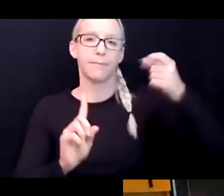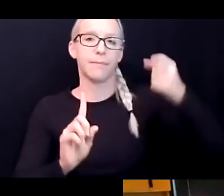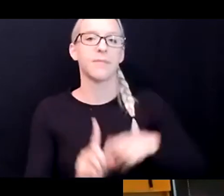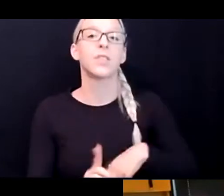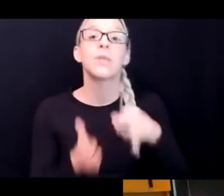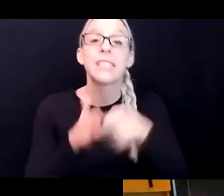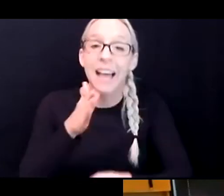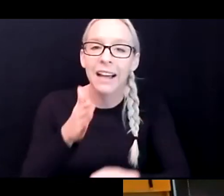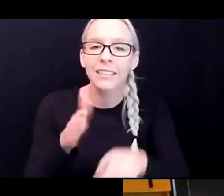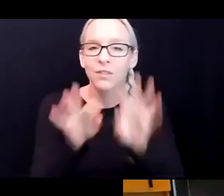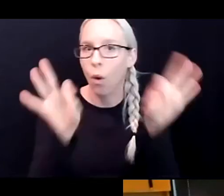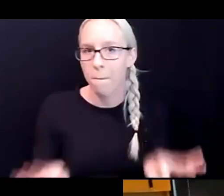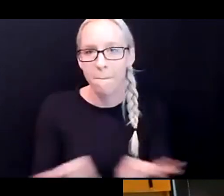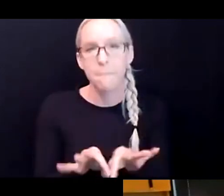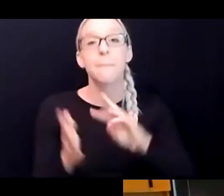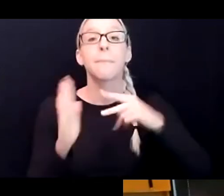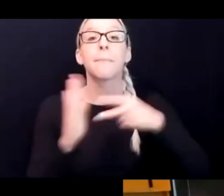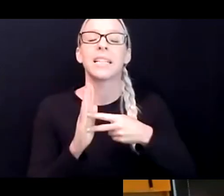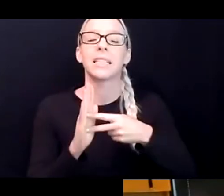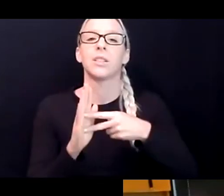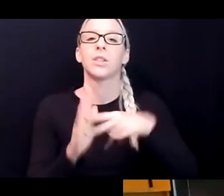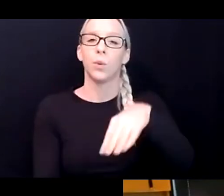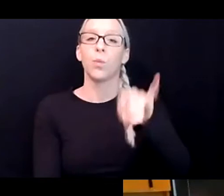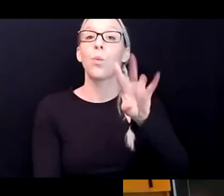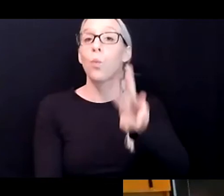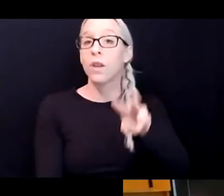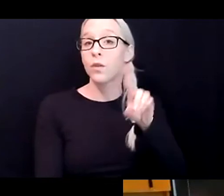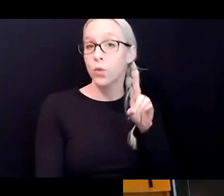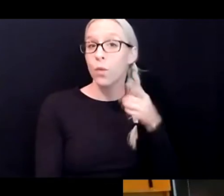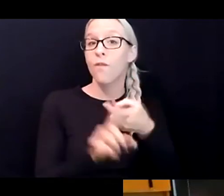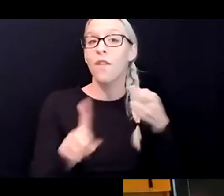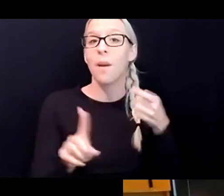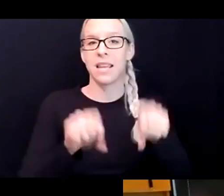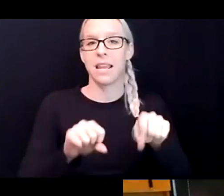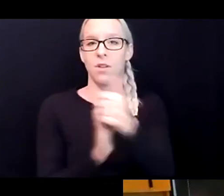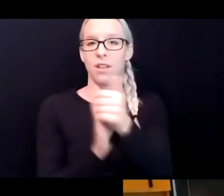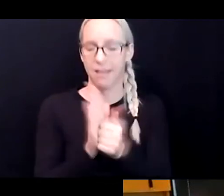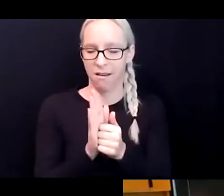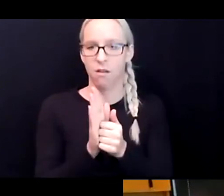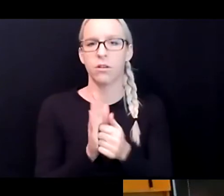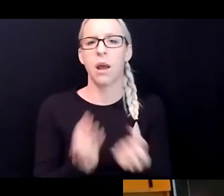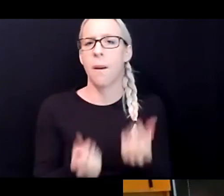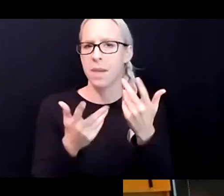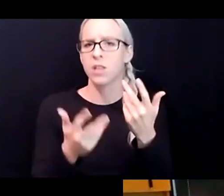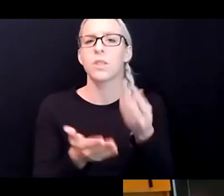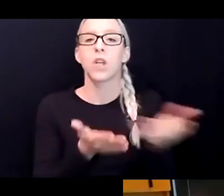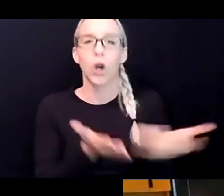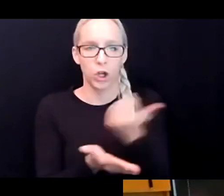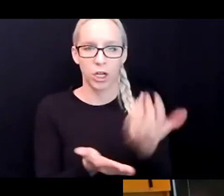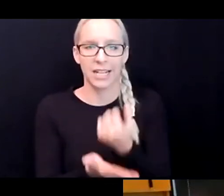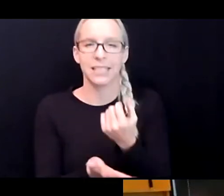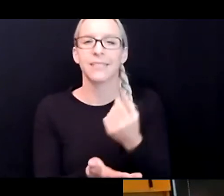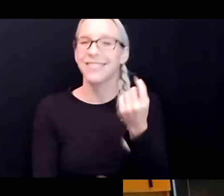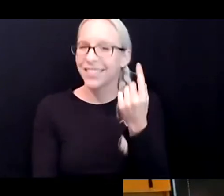basically says you made a withdrawal from your ABLE account. Here's how much of that withdrawal was earnings. Because remember, these are tax-free